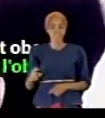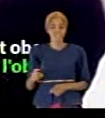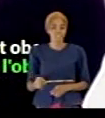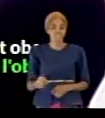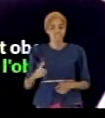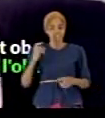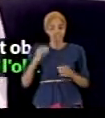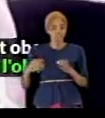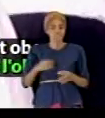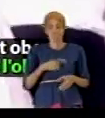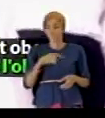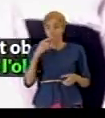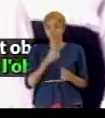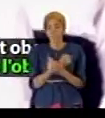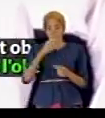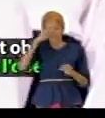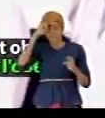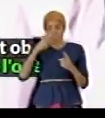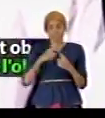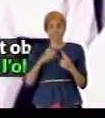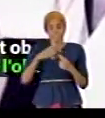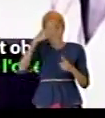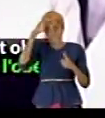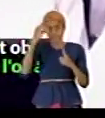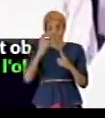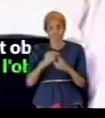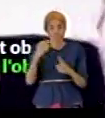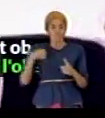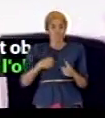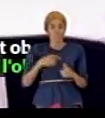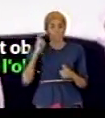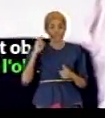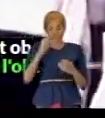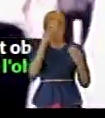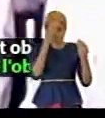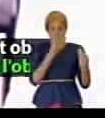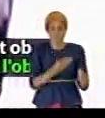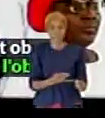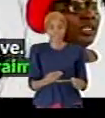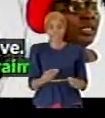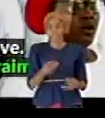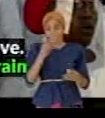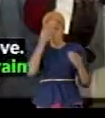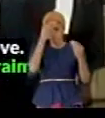bidding. If we say we love Him, then His word we must obey.